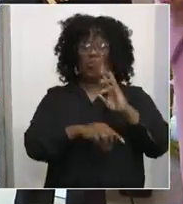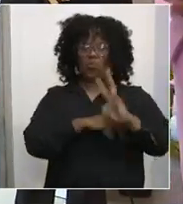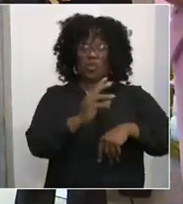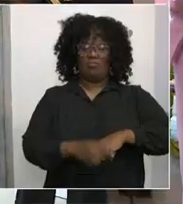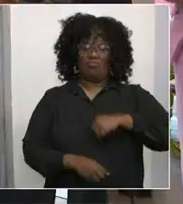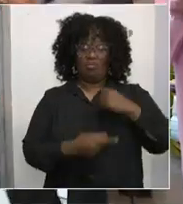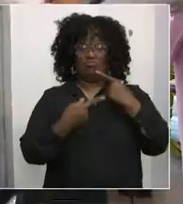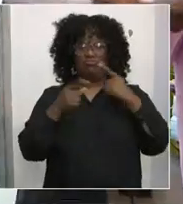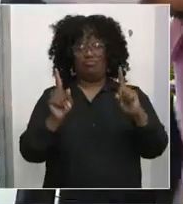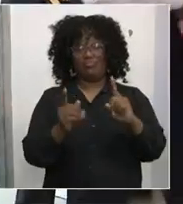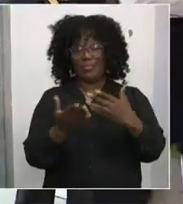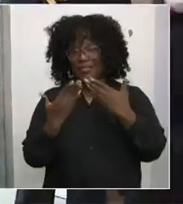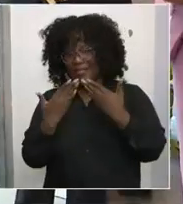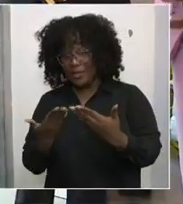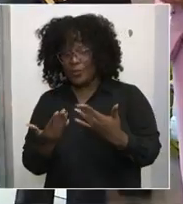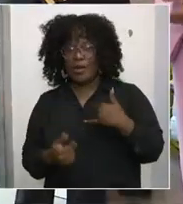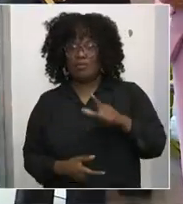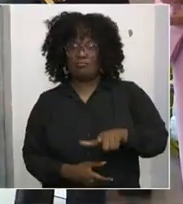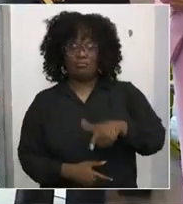Bowser.